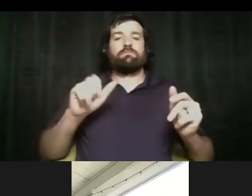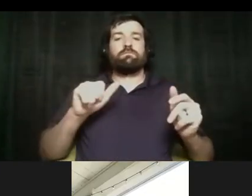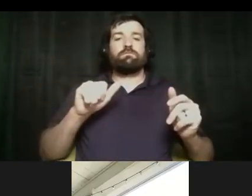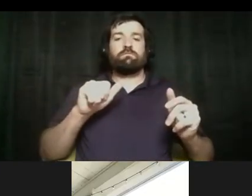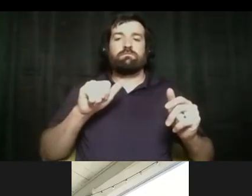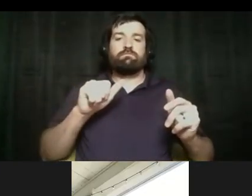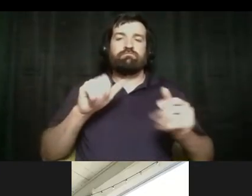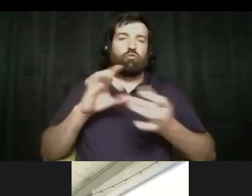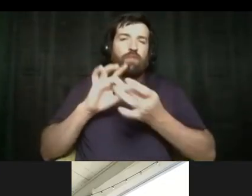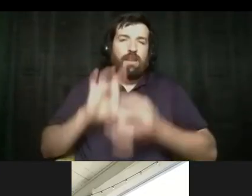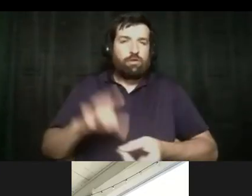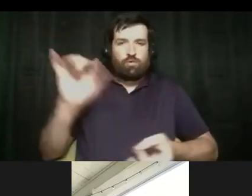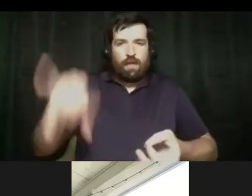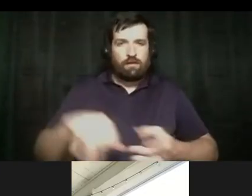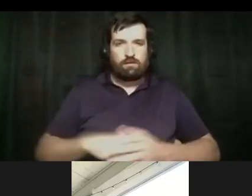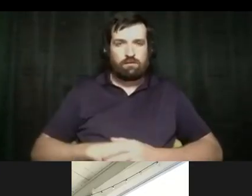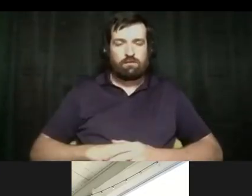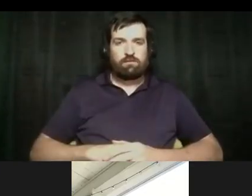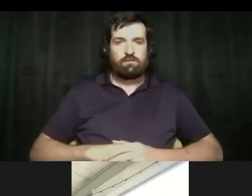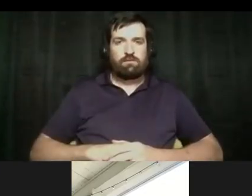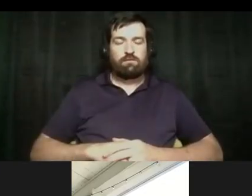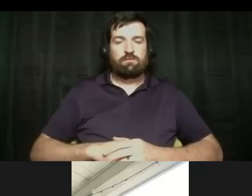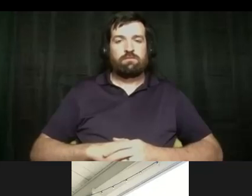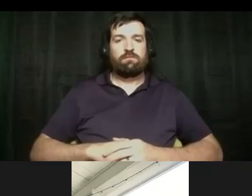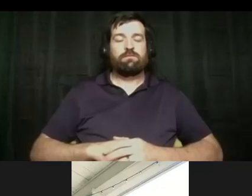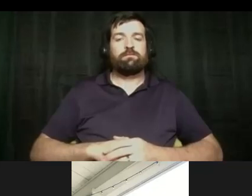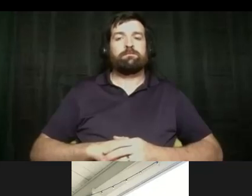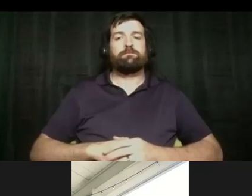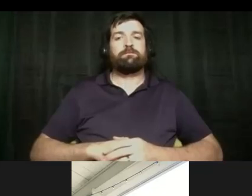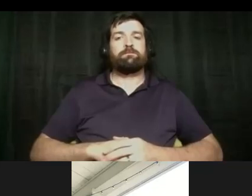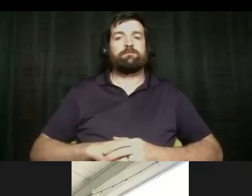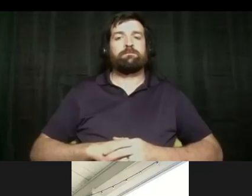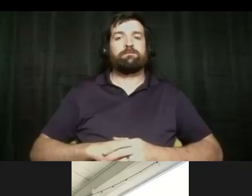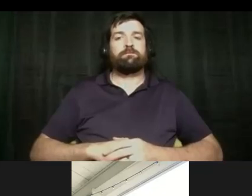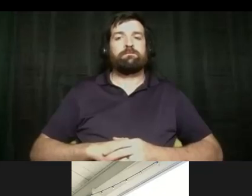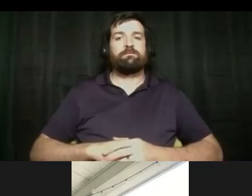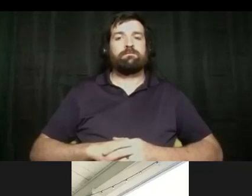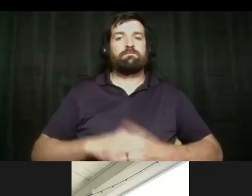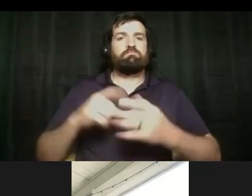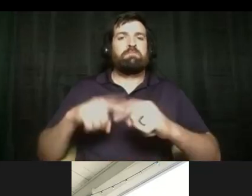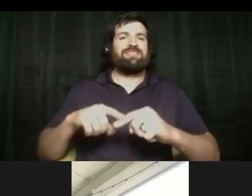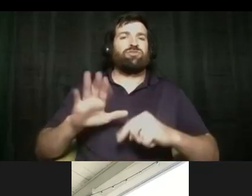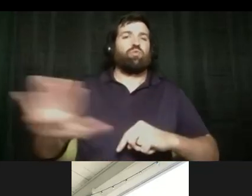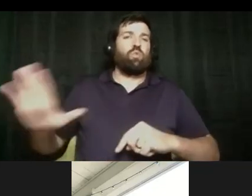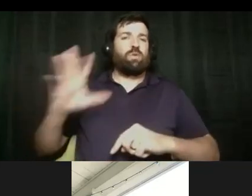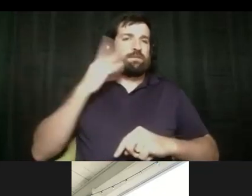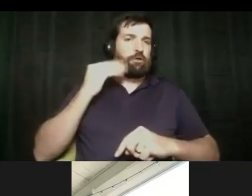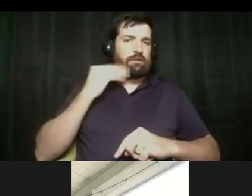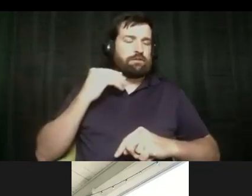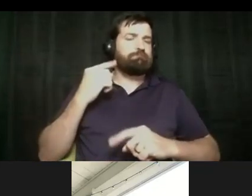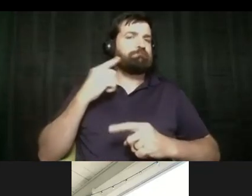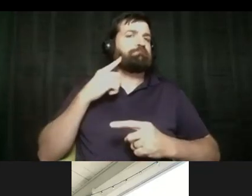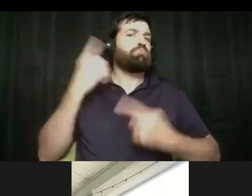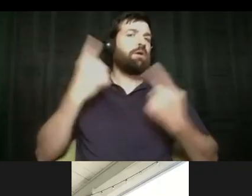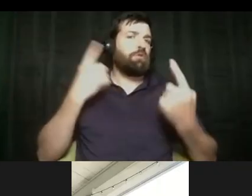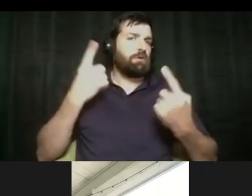of related in any ways, based on your experience. I just wondering, do